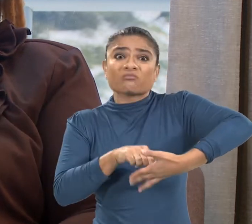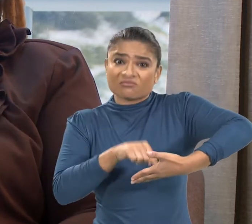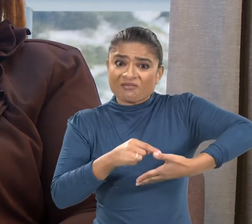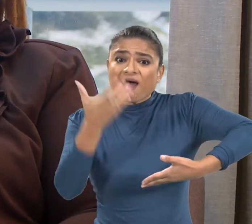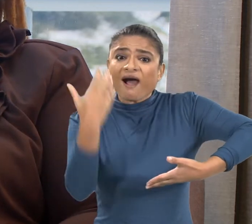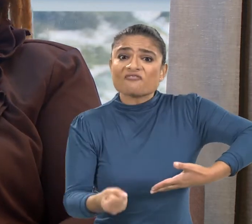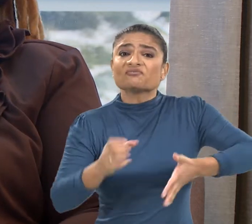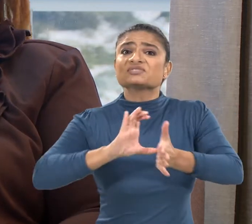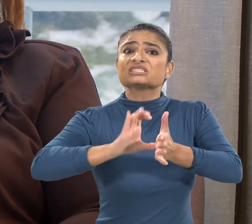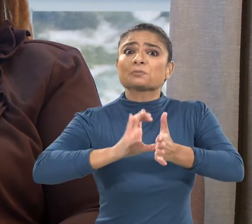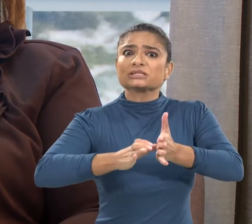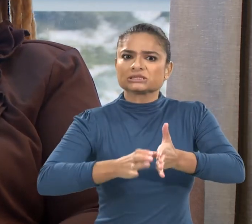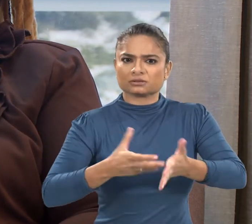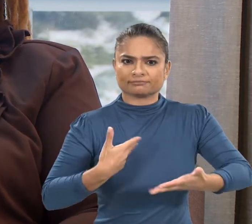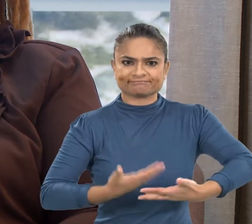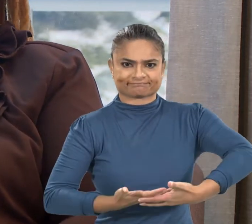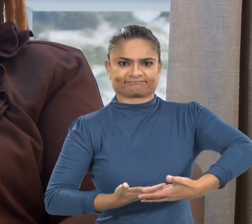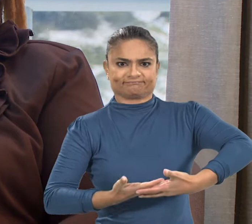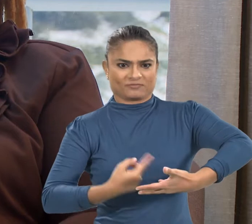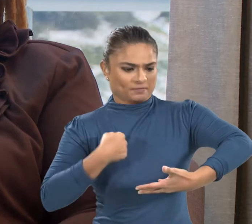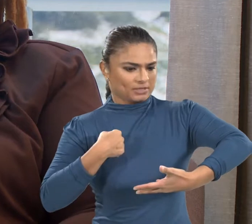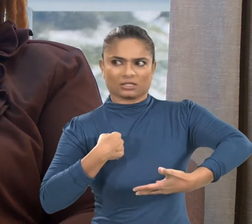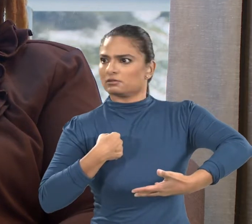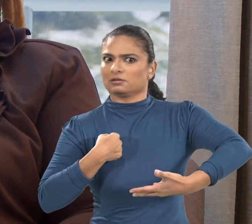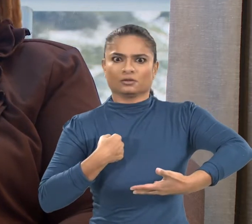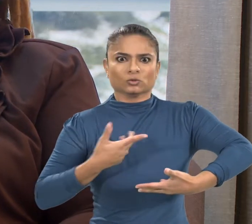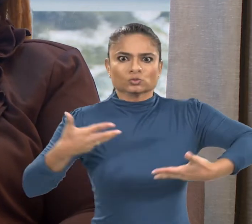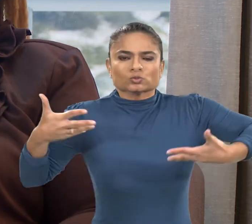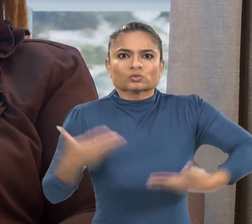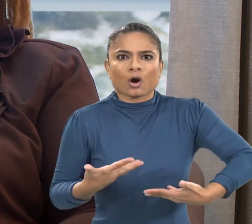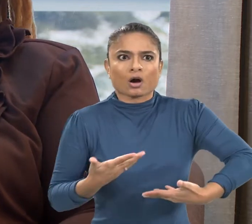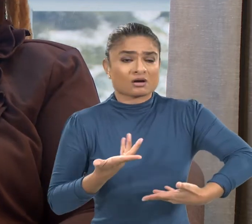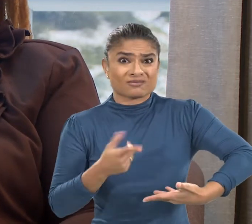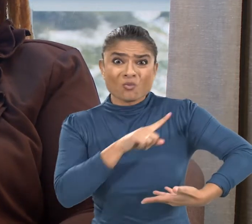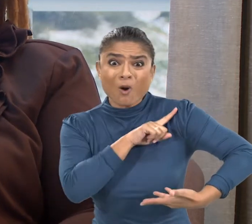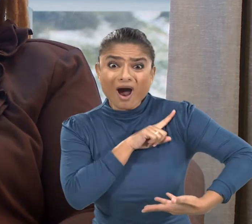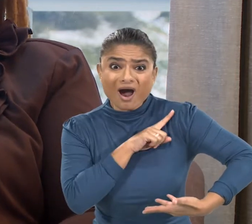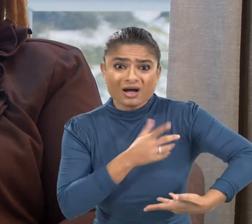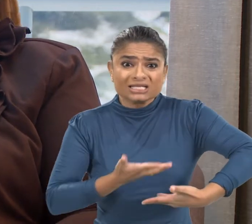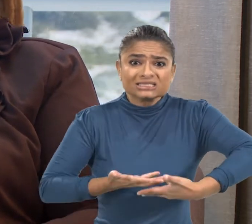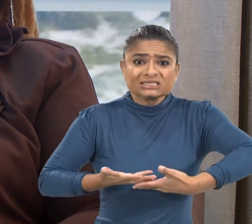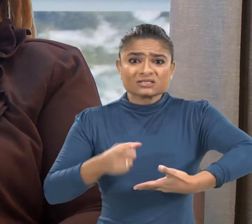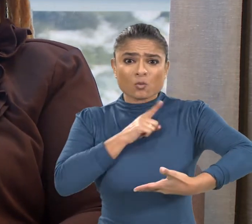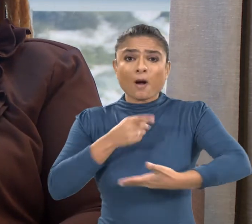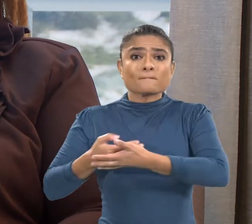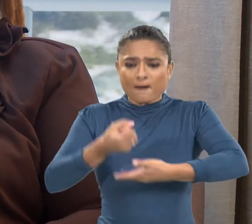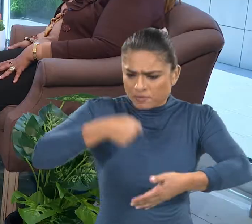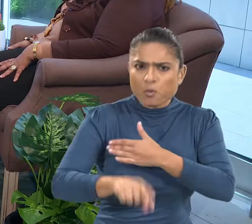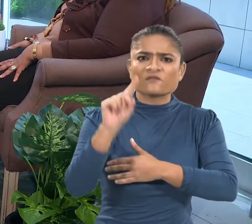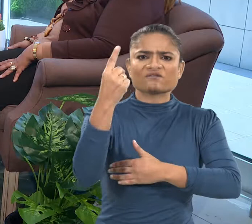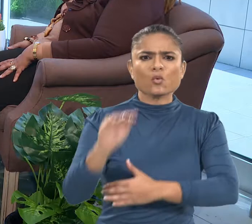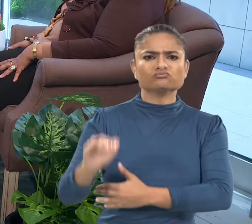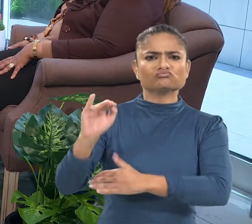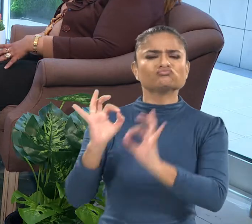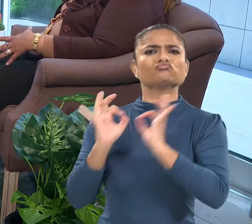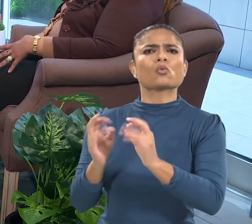doctor diagnosed that was disabled. And for me, it was quite a shock because I had a firstborn, and that